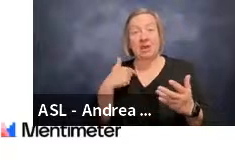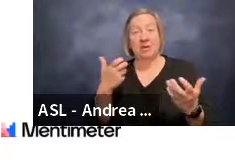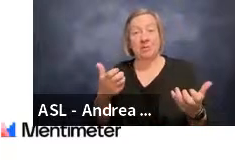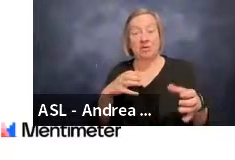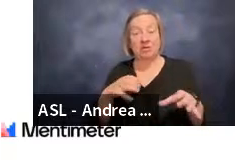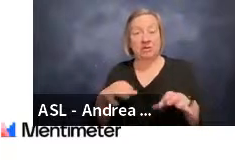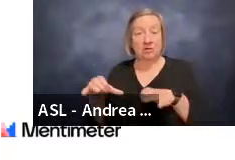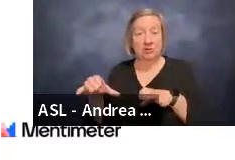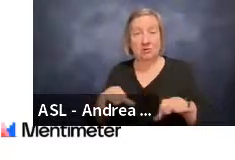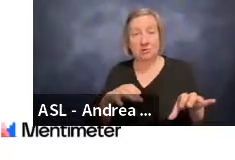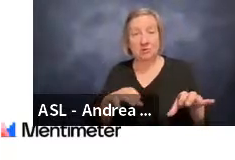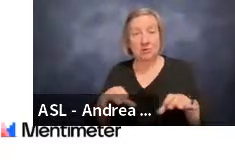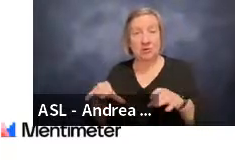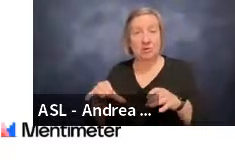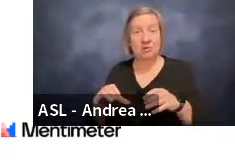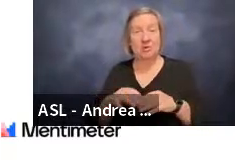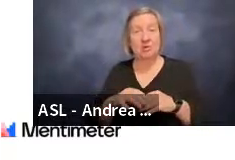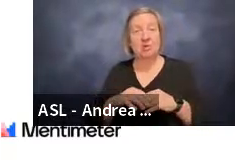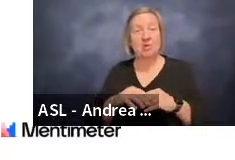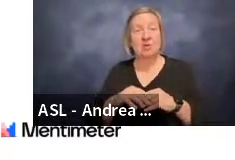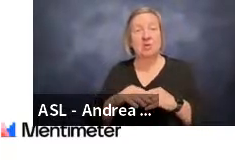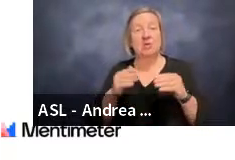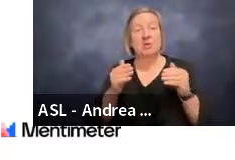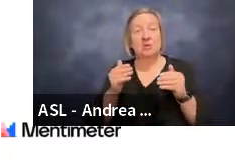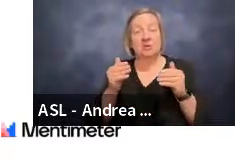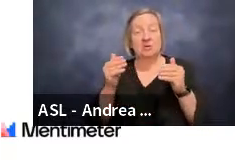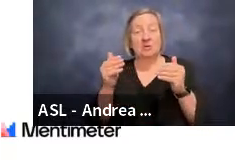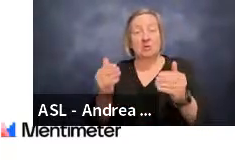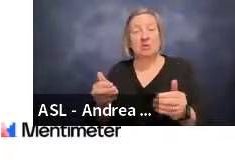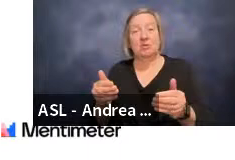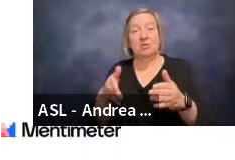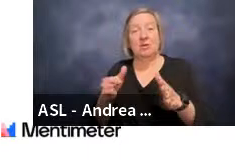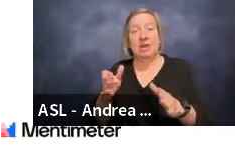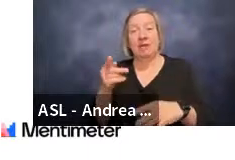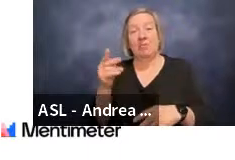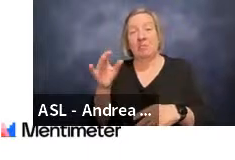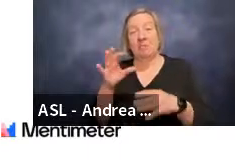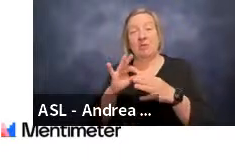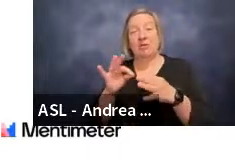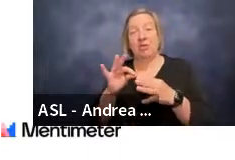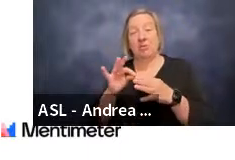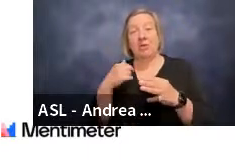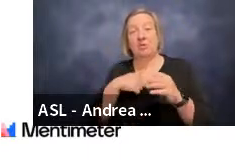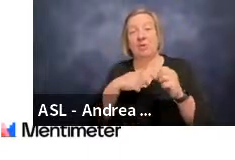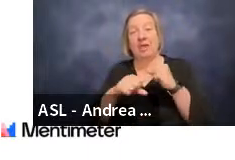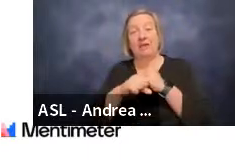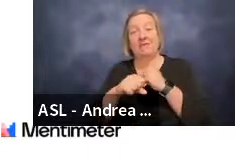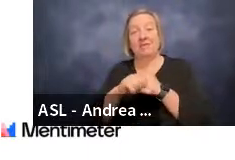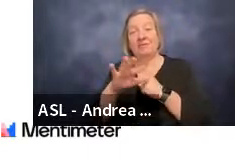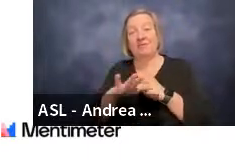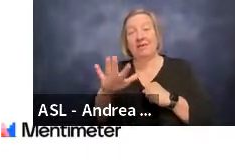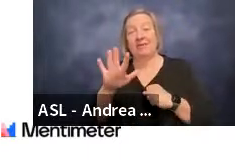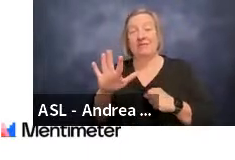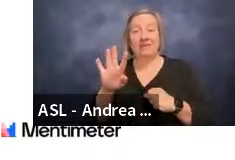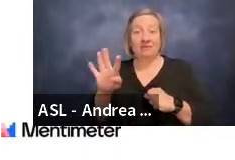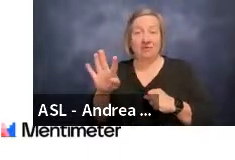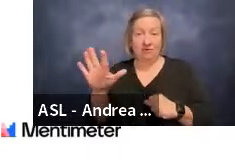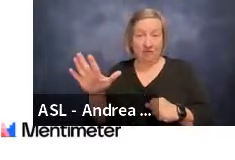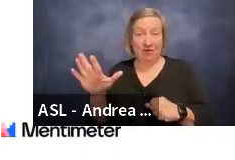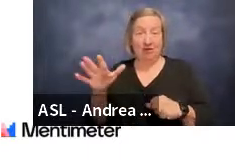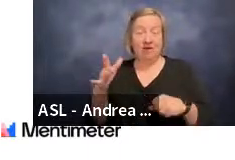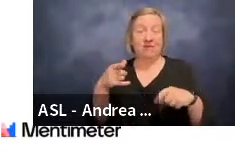do is to go ahead and allow for public comment, which we advertise is around 5:45